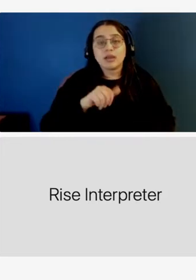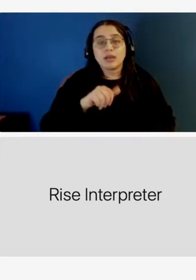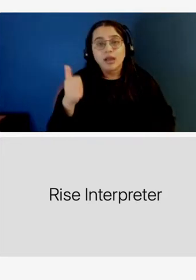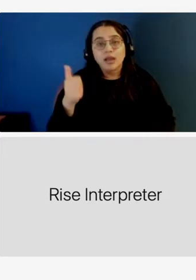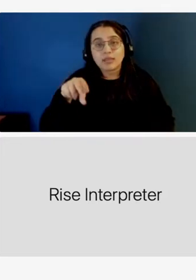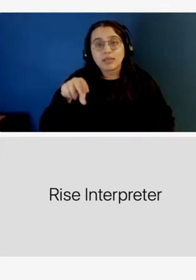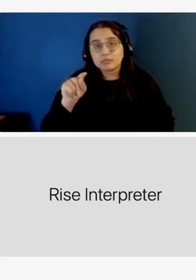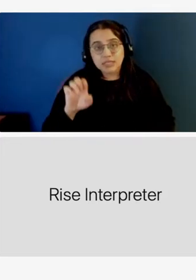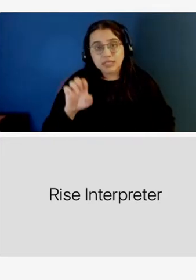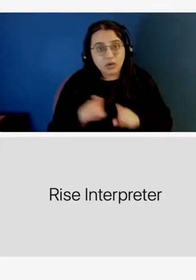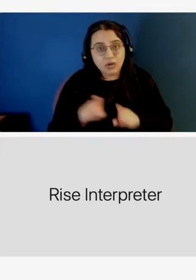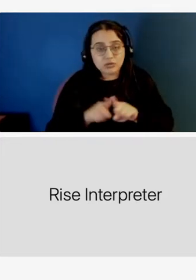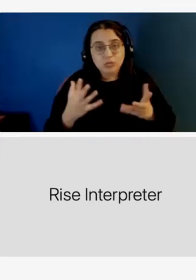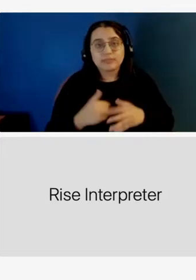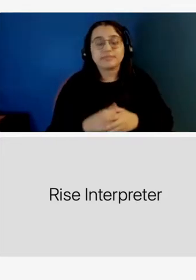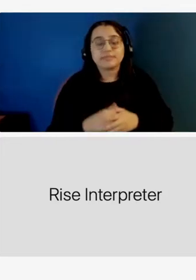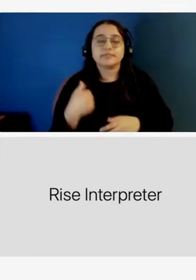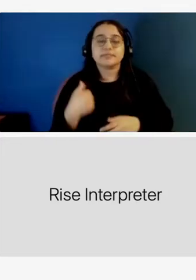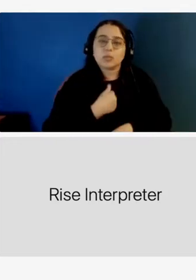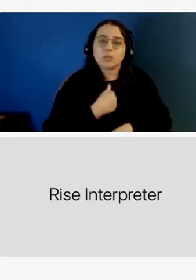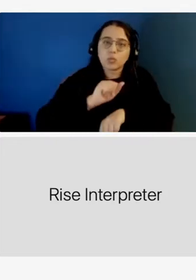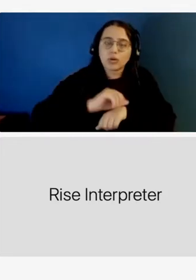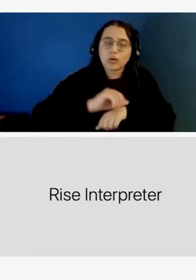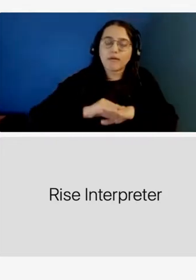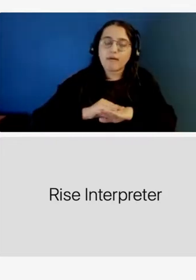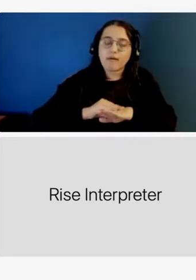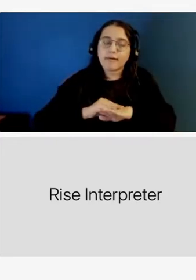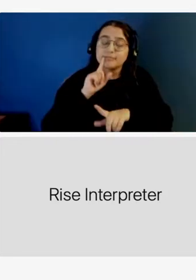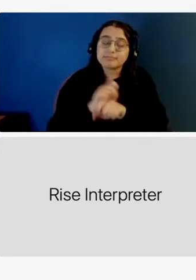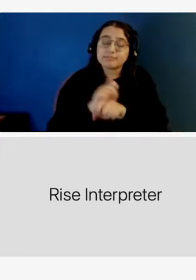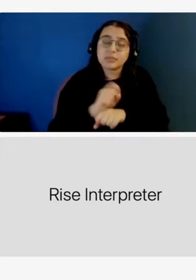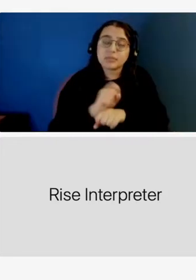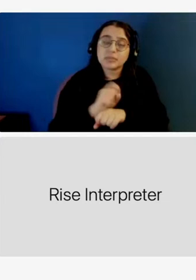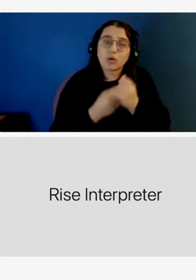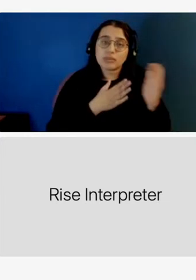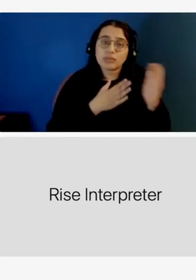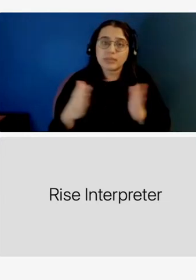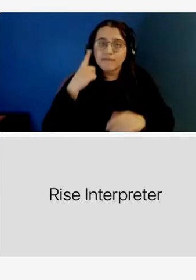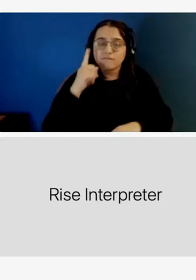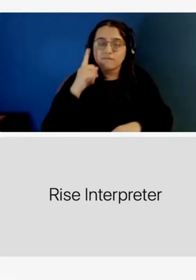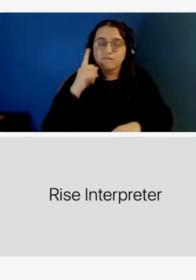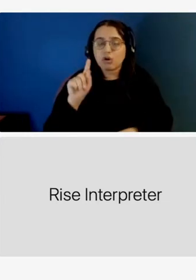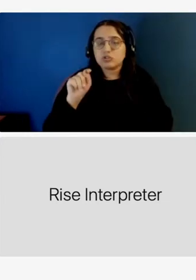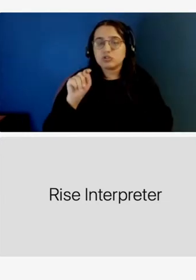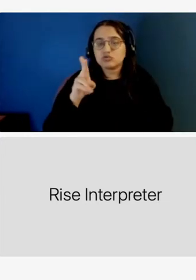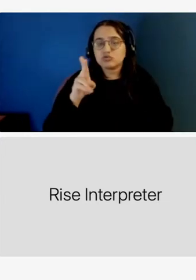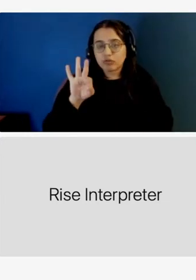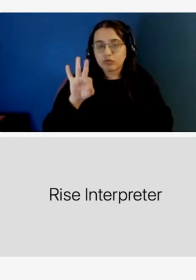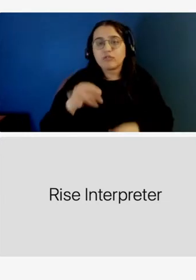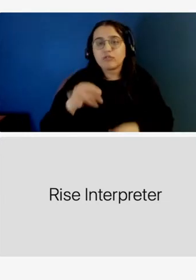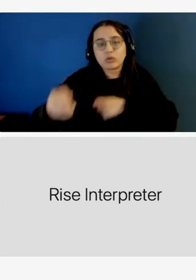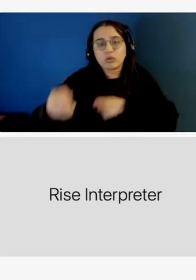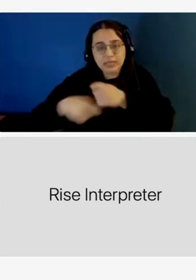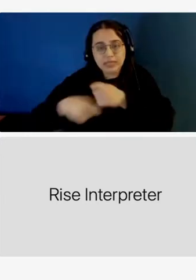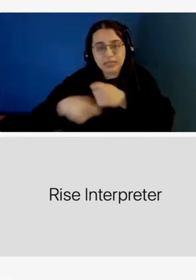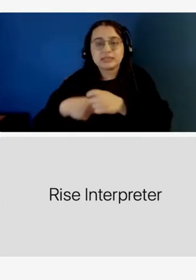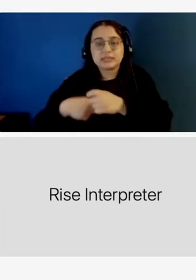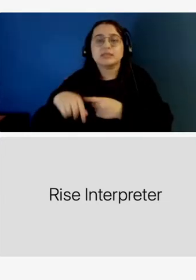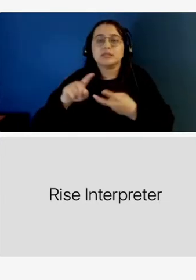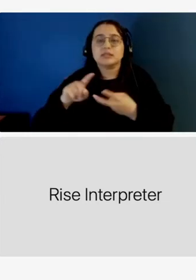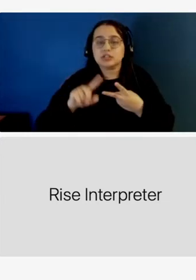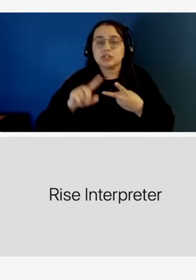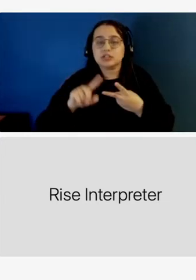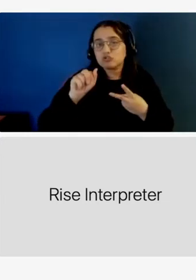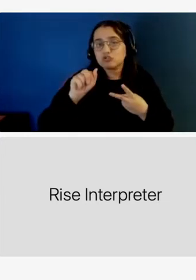on actually both the plans for the turf replacement, track resurfacing, as well as the pool repair. Those are all in